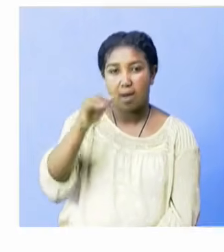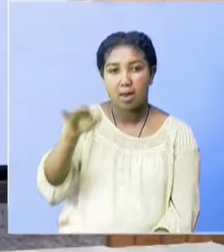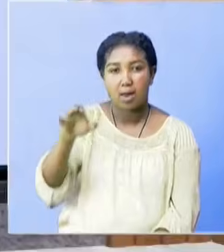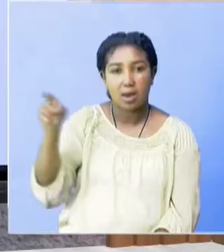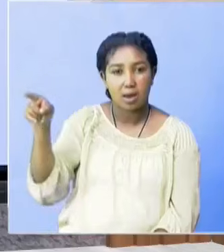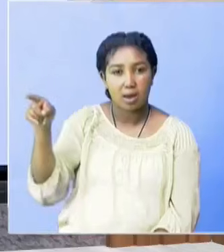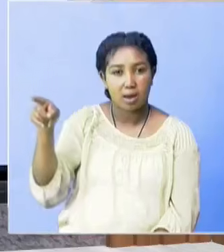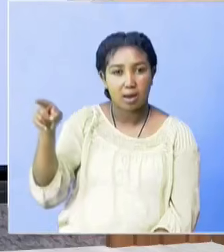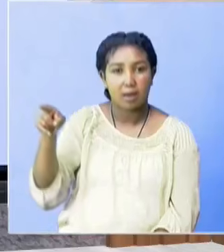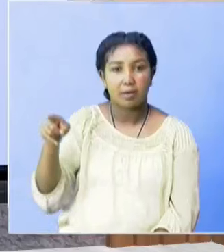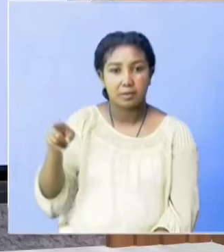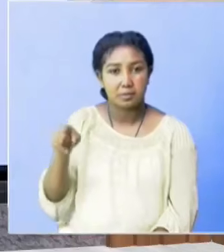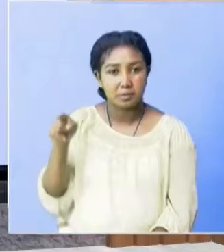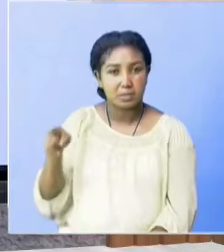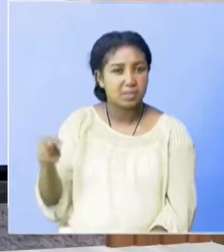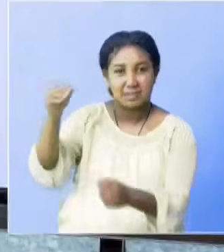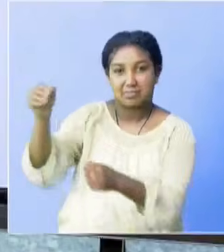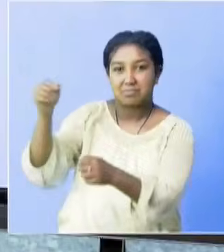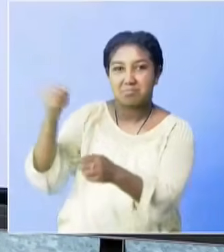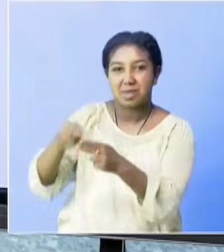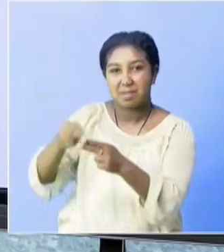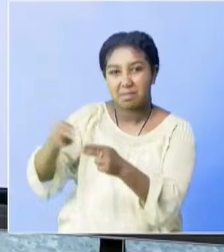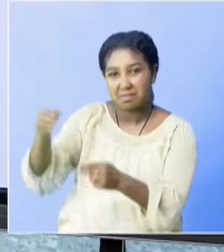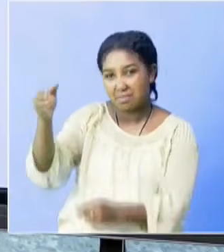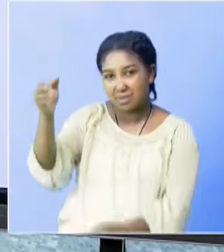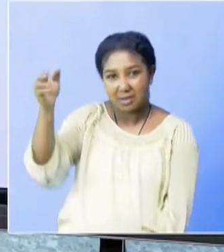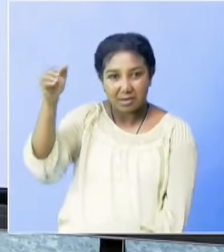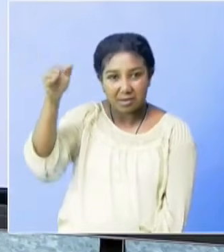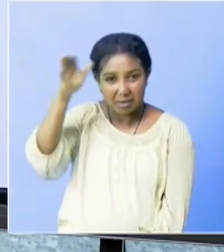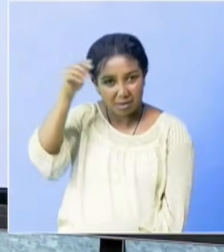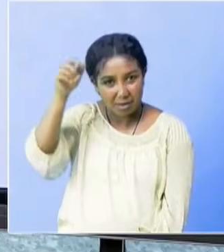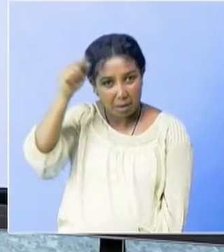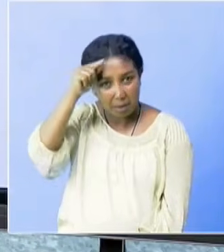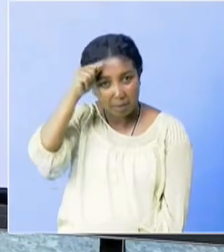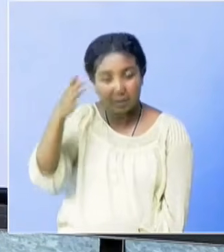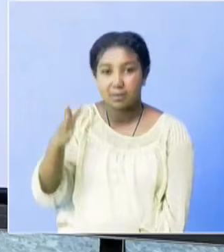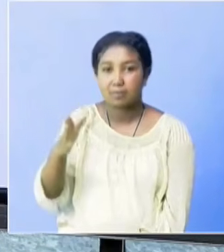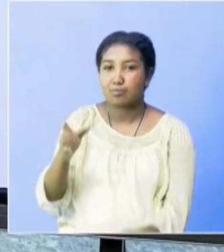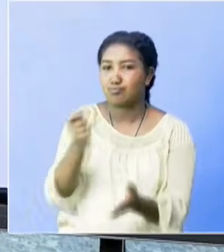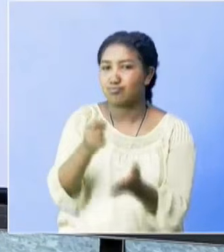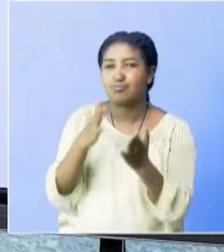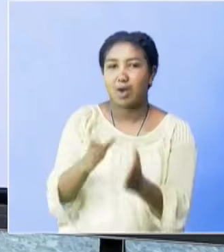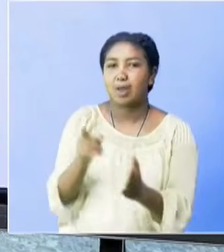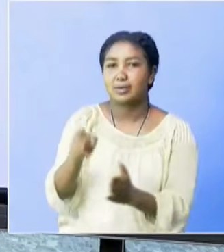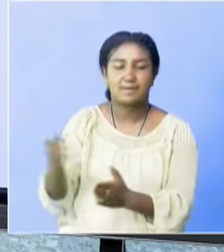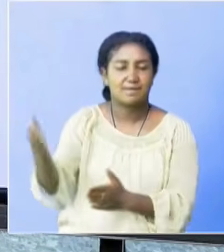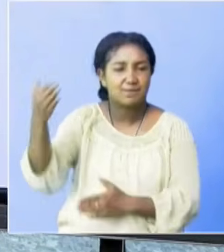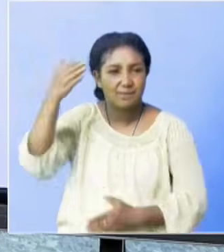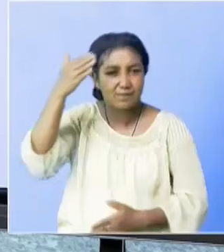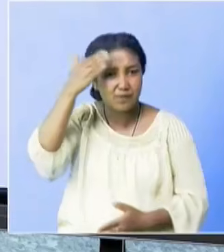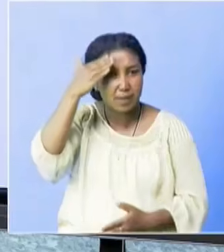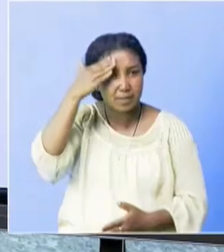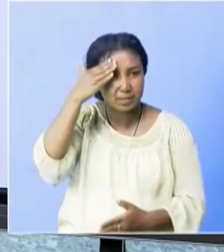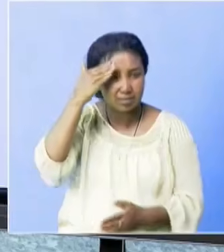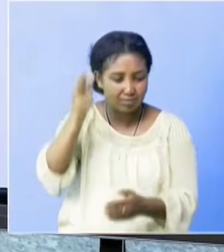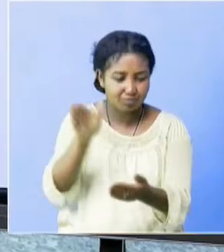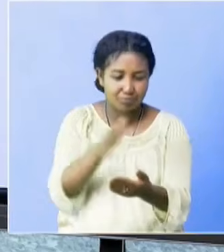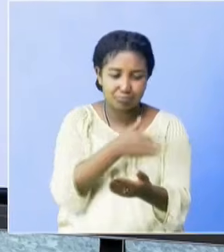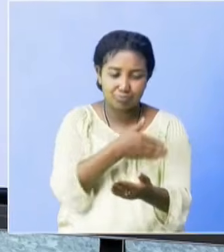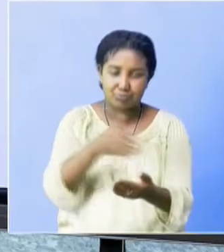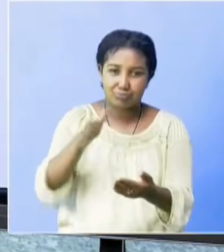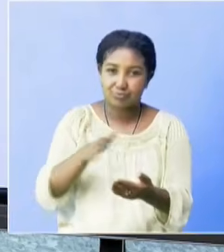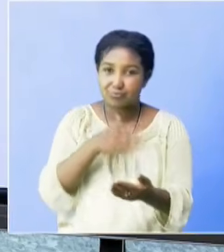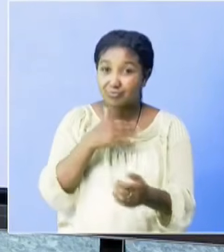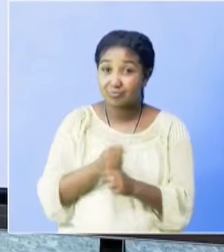Tsagay Gebremeden is a famous writer, also play writer. He has a famous poet